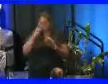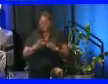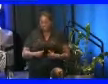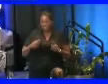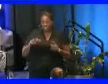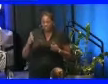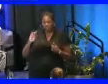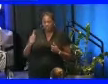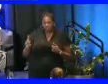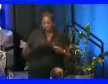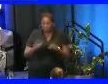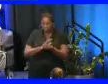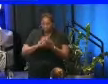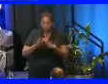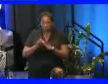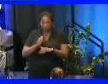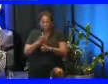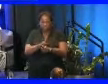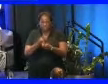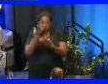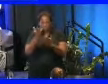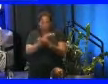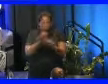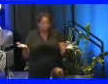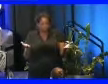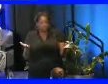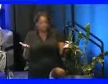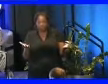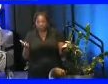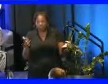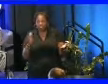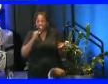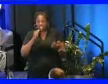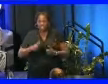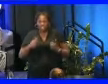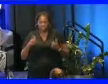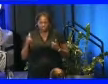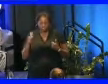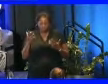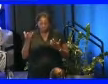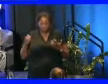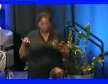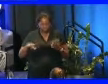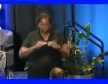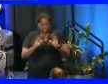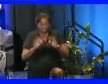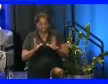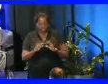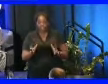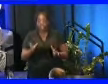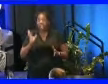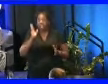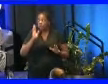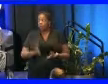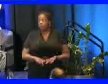And it's all community-based. I just want to make sure it's not, there's non-residential too. So just make sure clarity. And so then I'm going